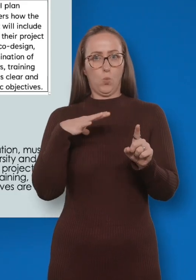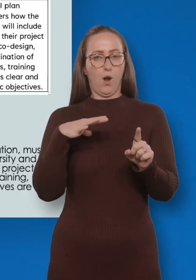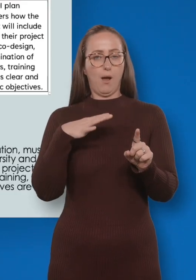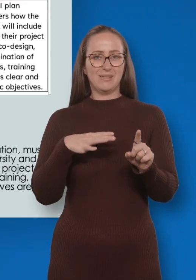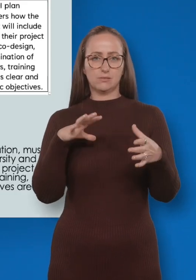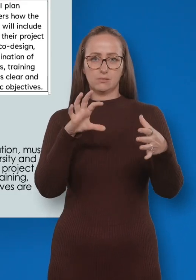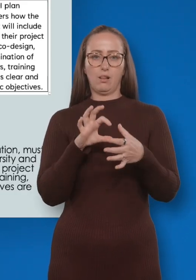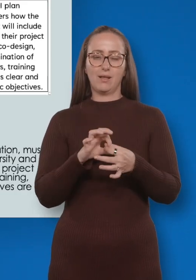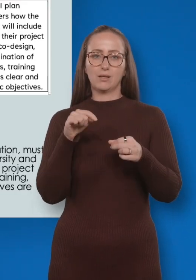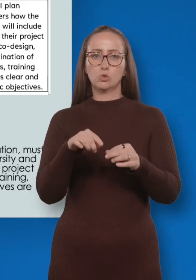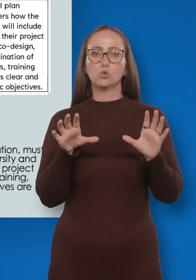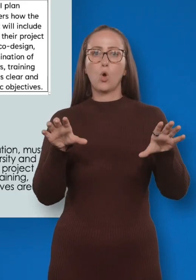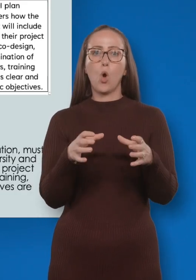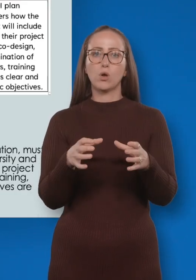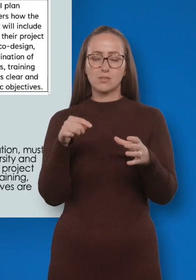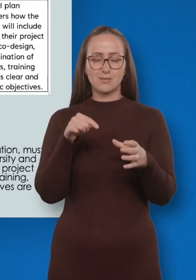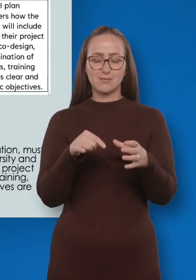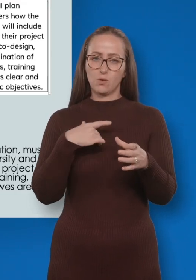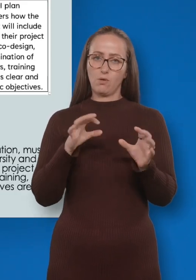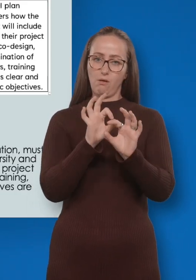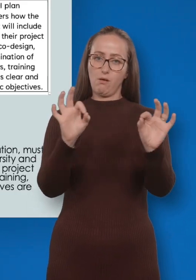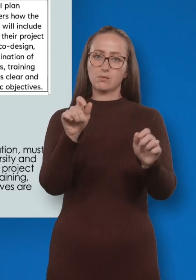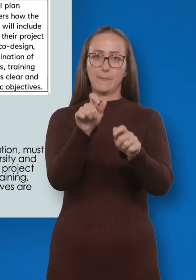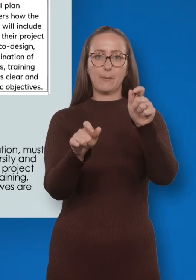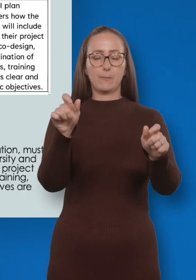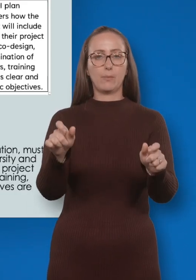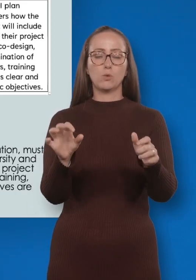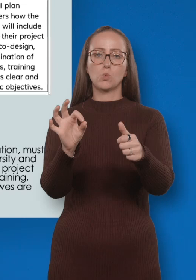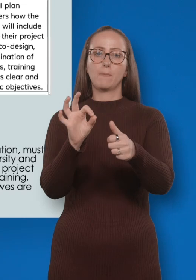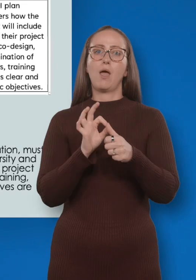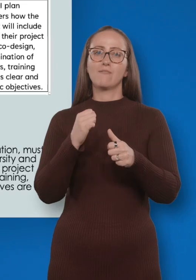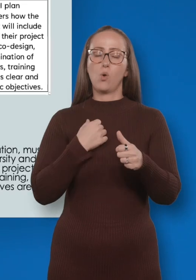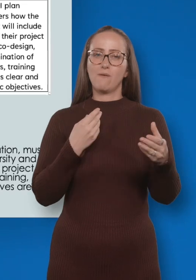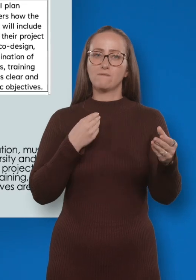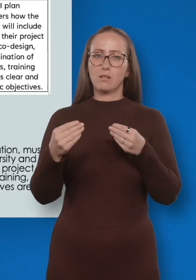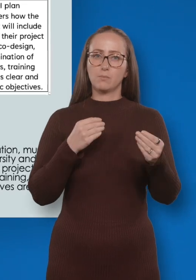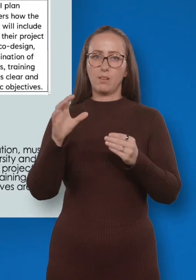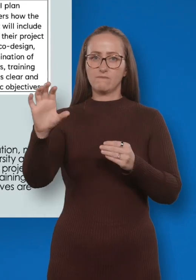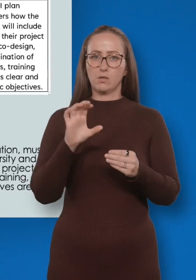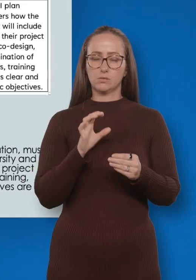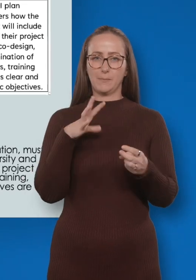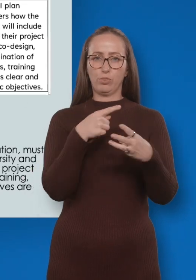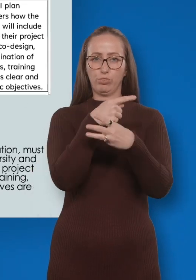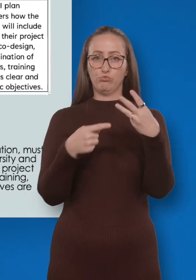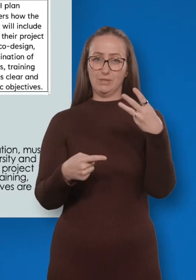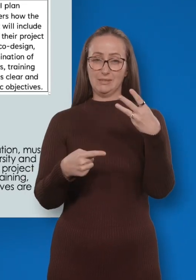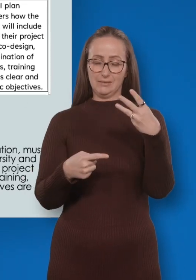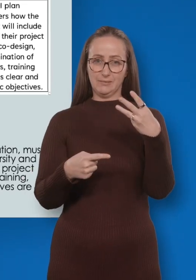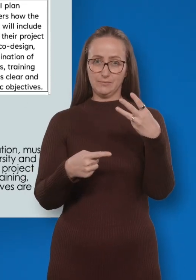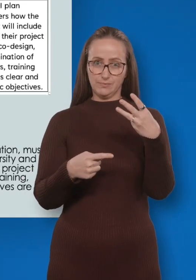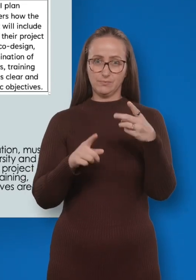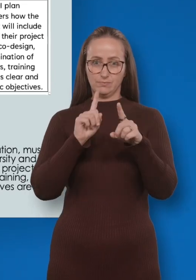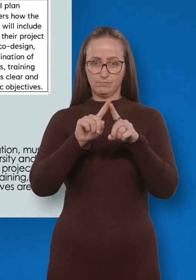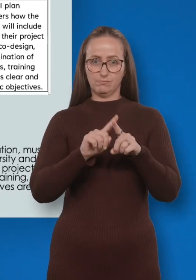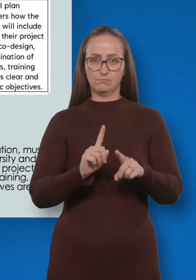caucus, when we asked people to apply for our flexible fund, we've run 3 rounds of the flexible fund, and we